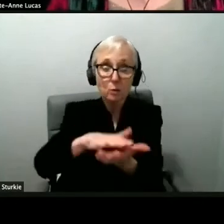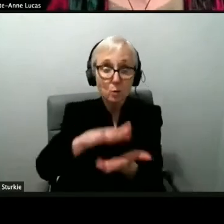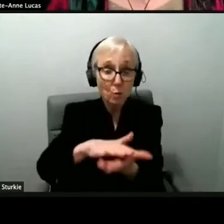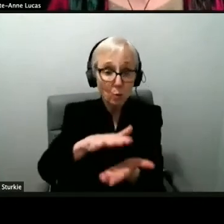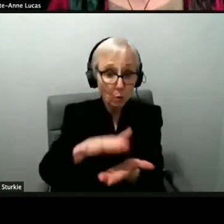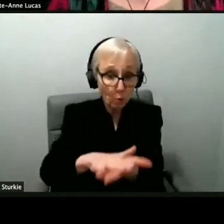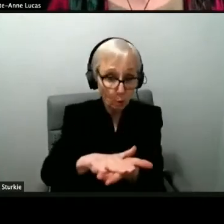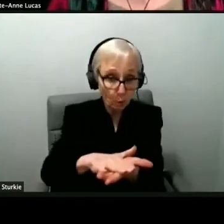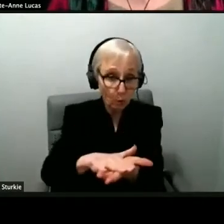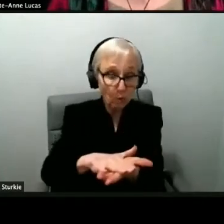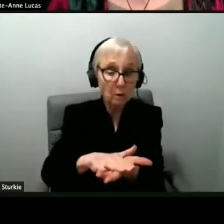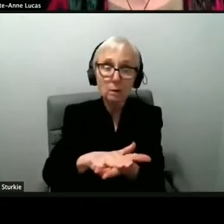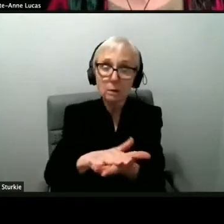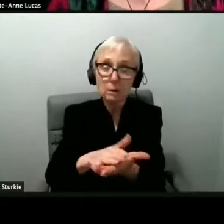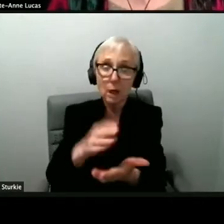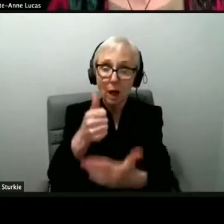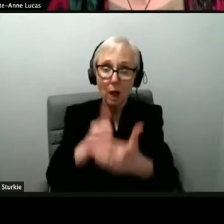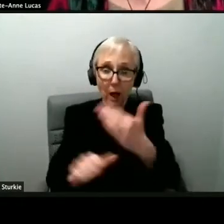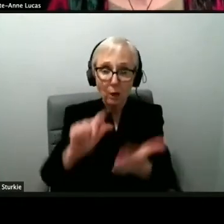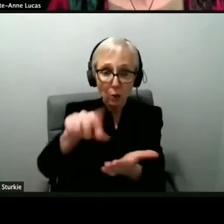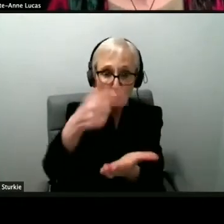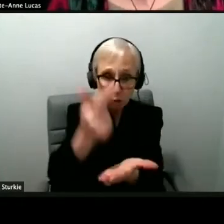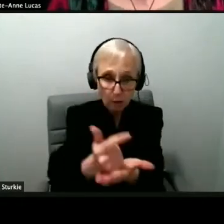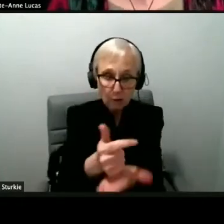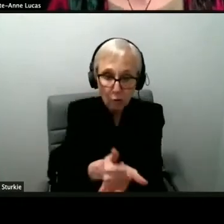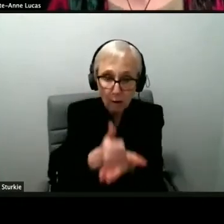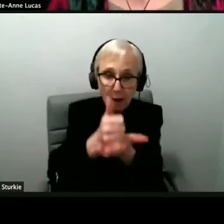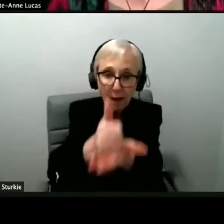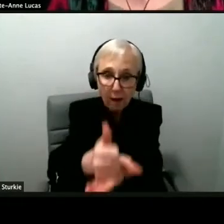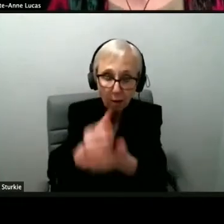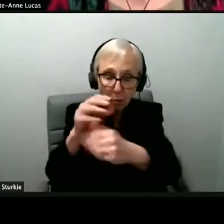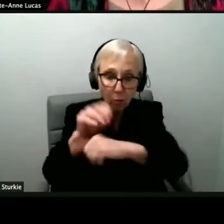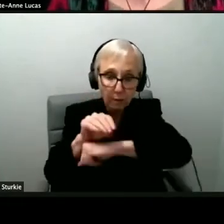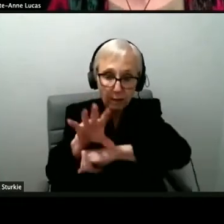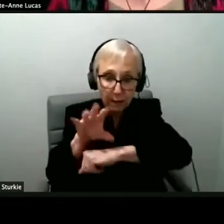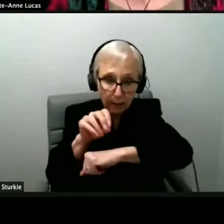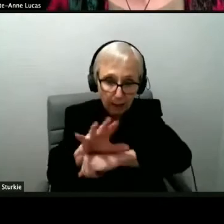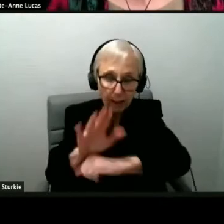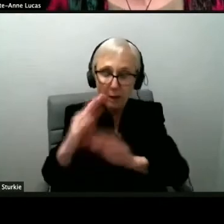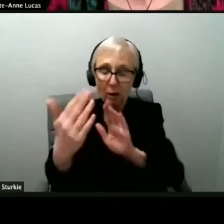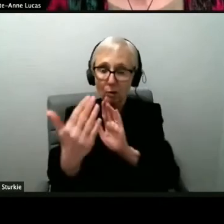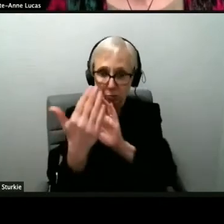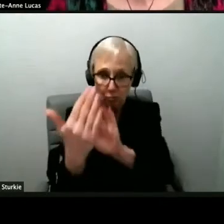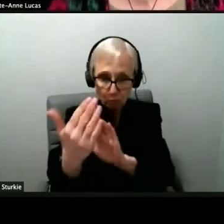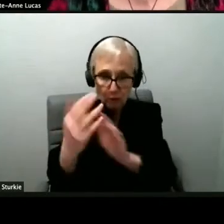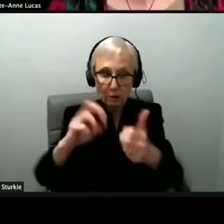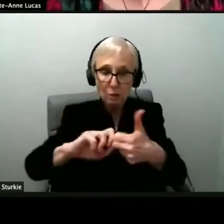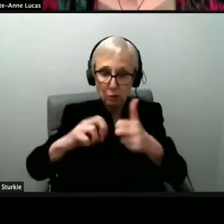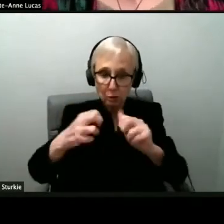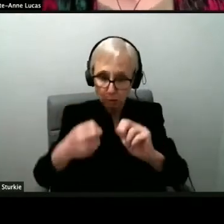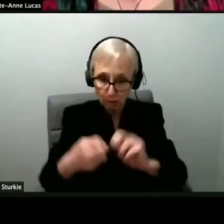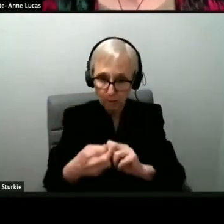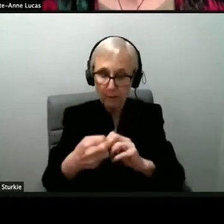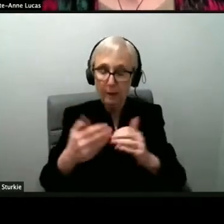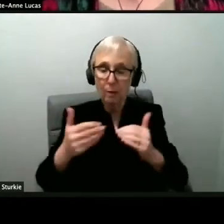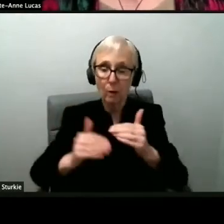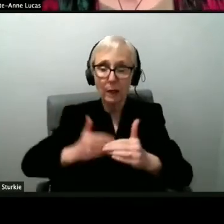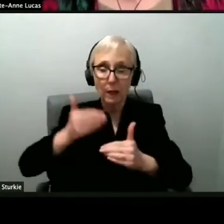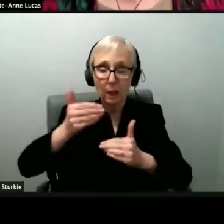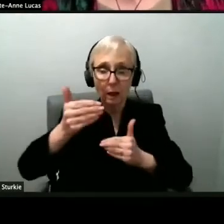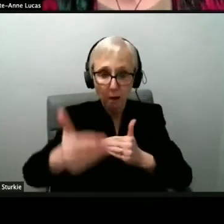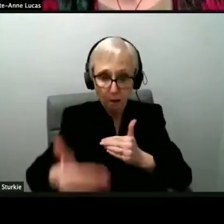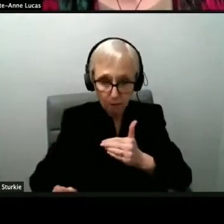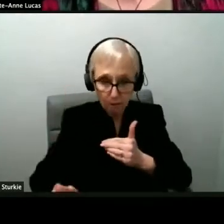send their undergraduates to help us with counseling. And once we address the problems on that level, then we can move on to making sure